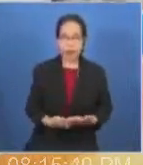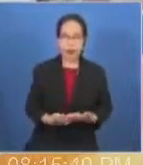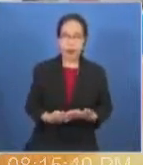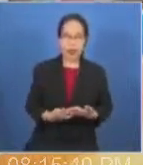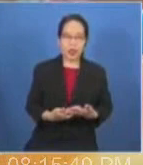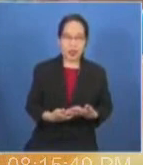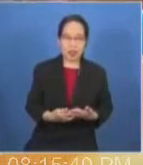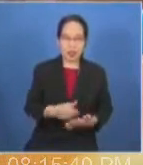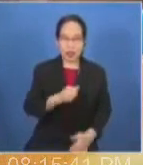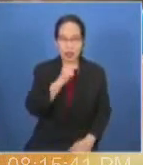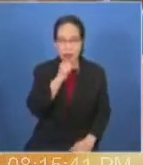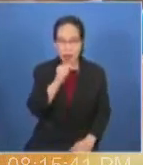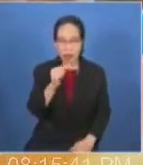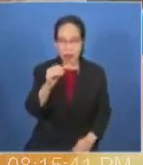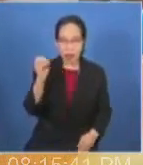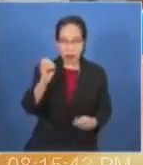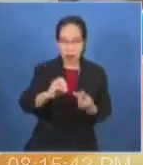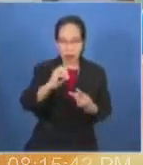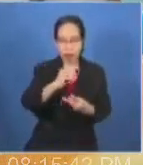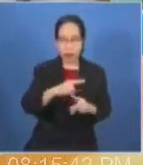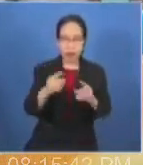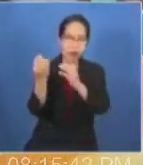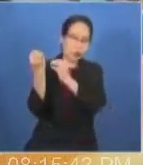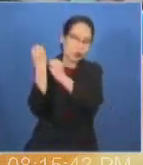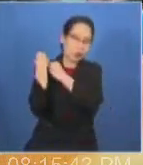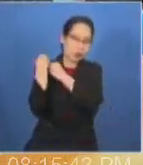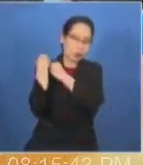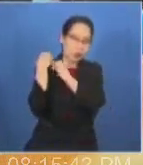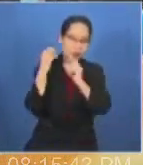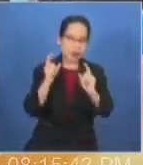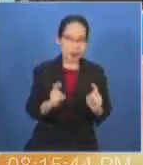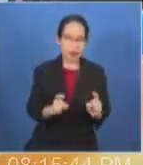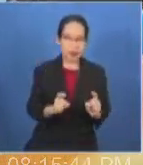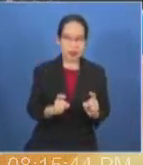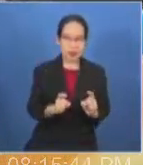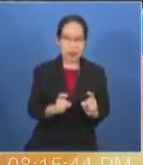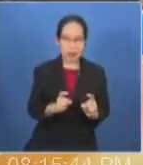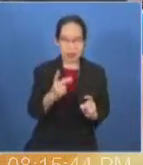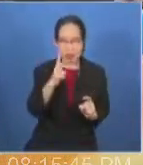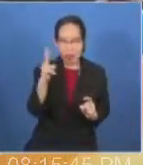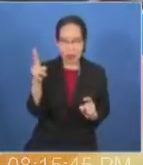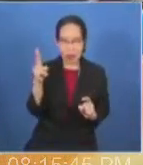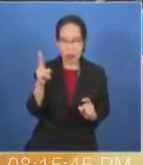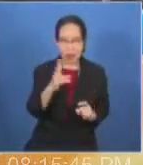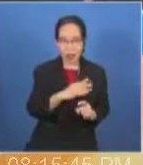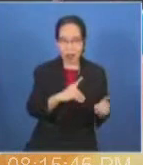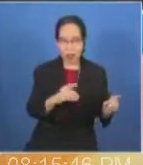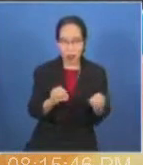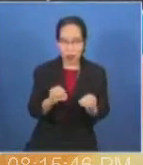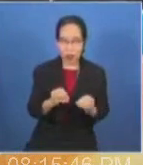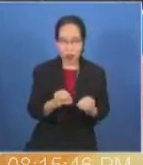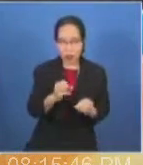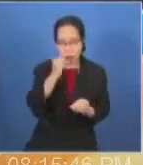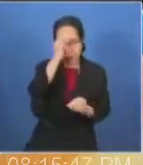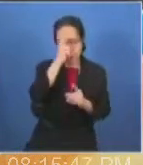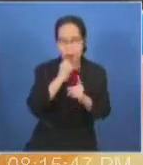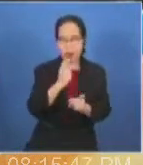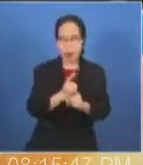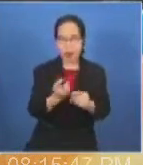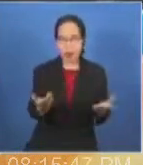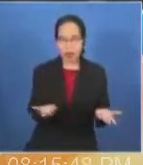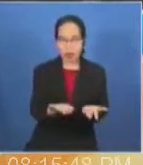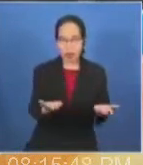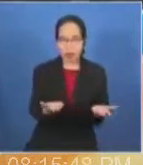good is not an option, but an obligation that should be fulfilled